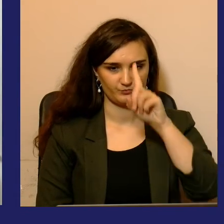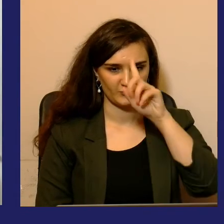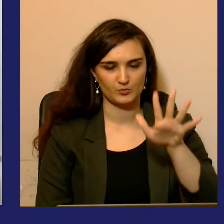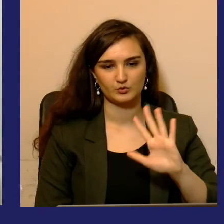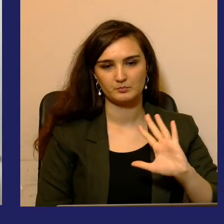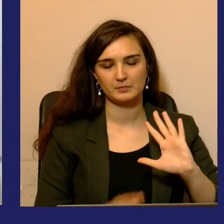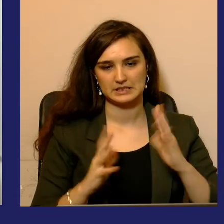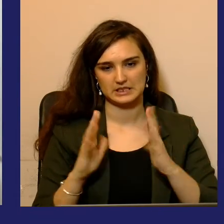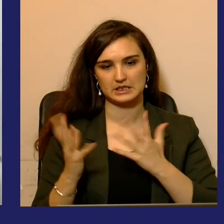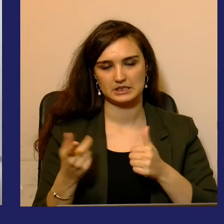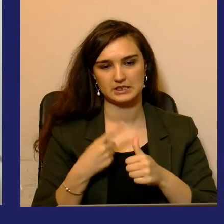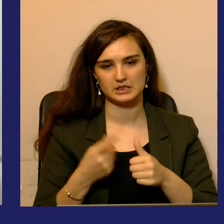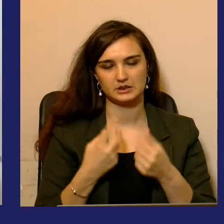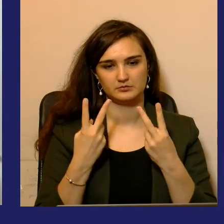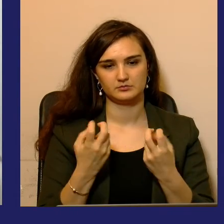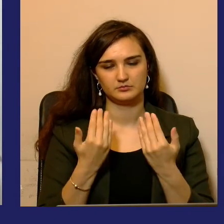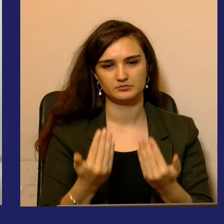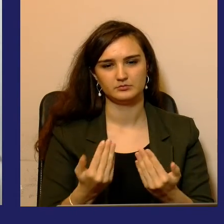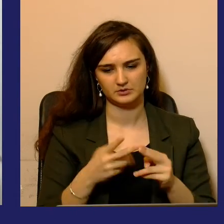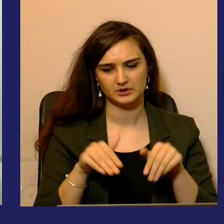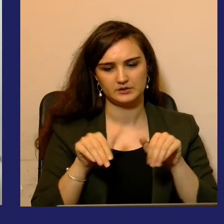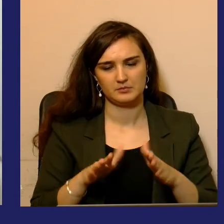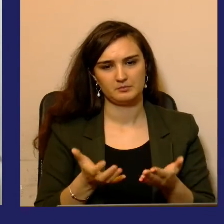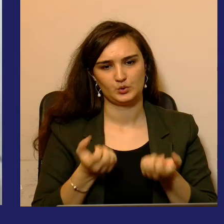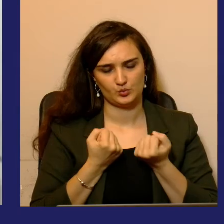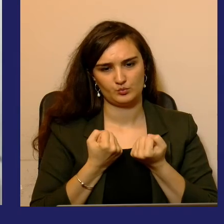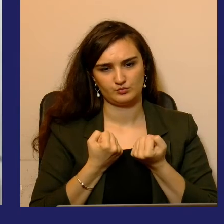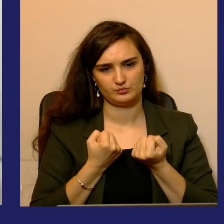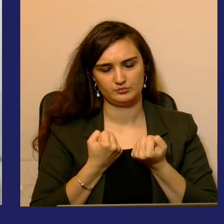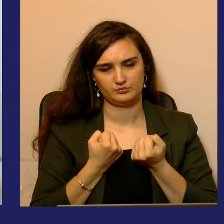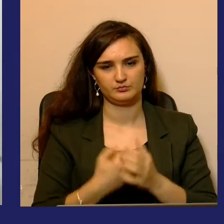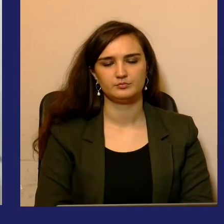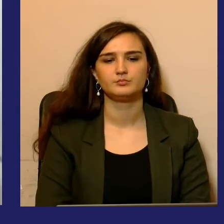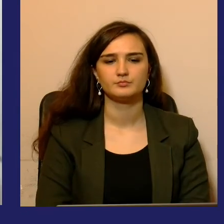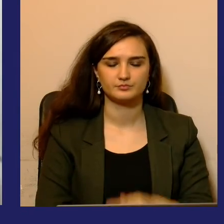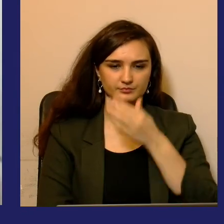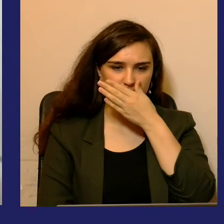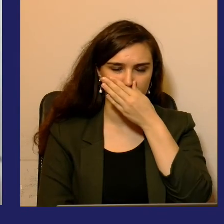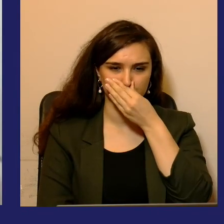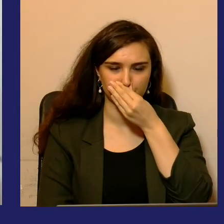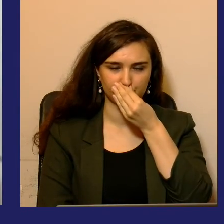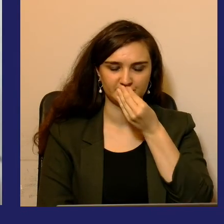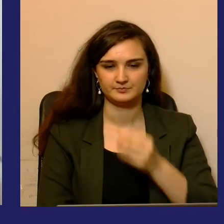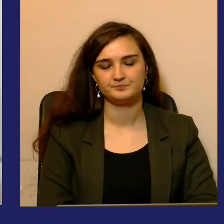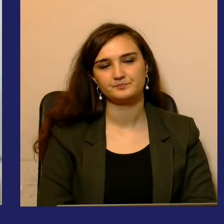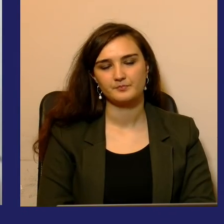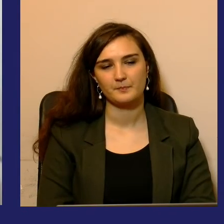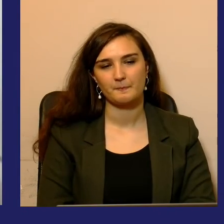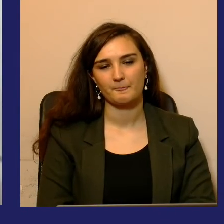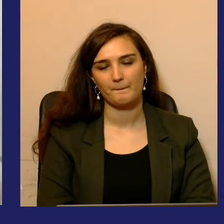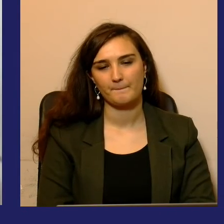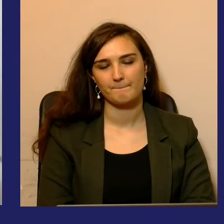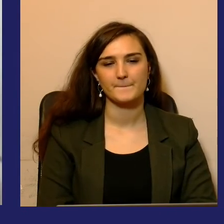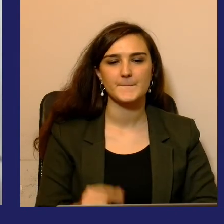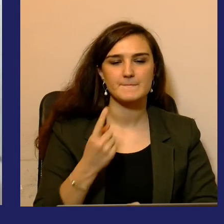decision, and he is desperate for the economy to start up. At the same time, he refuses